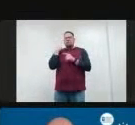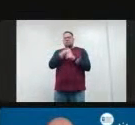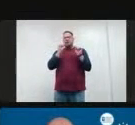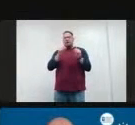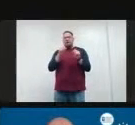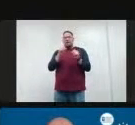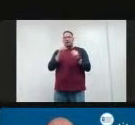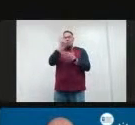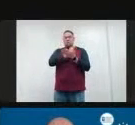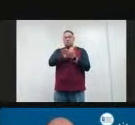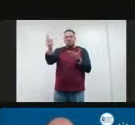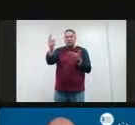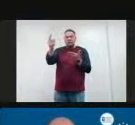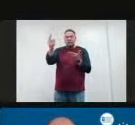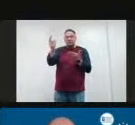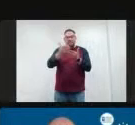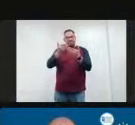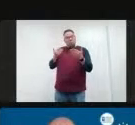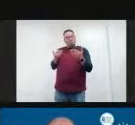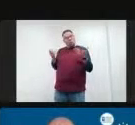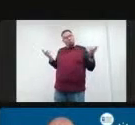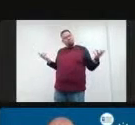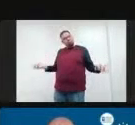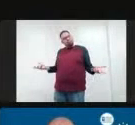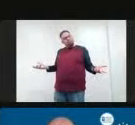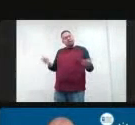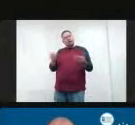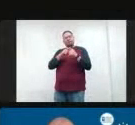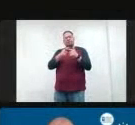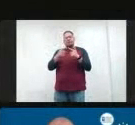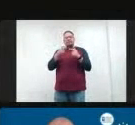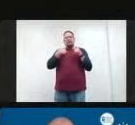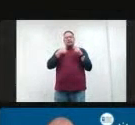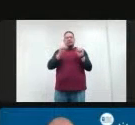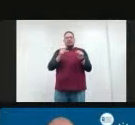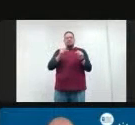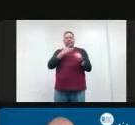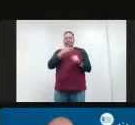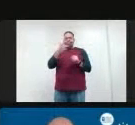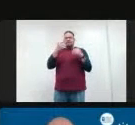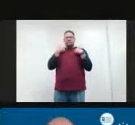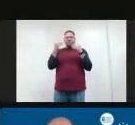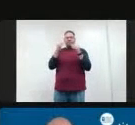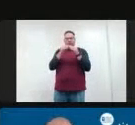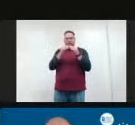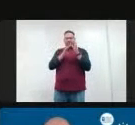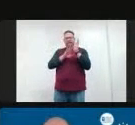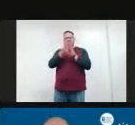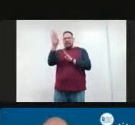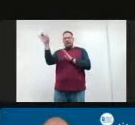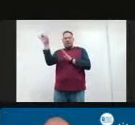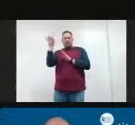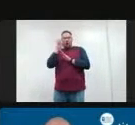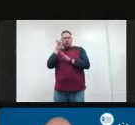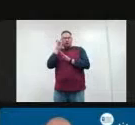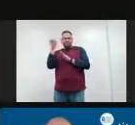least a week ahead of time, then I can usually have more of like a developed thought process.